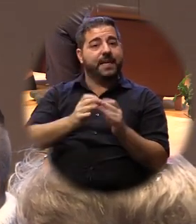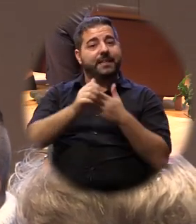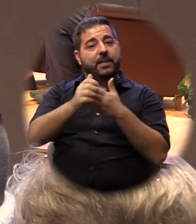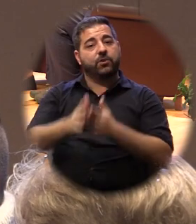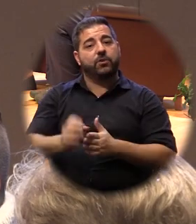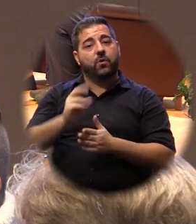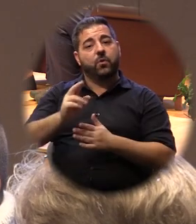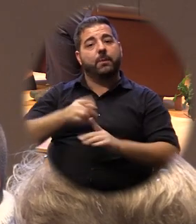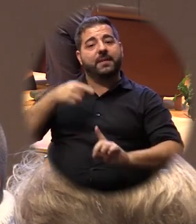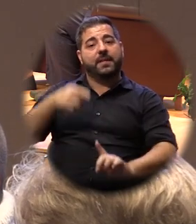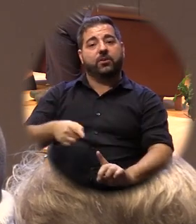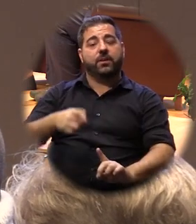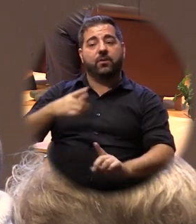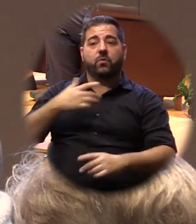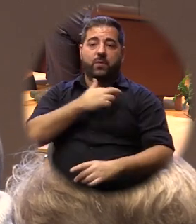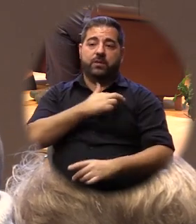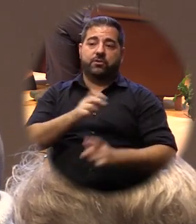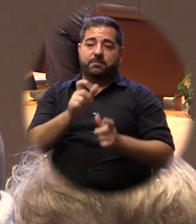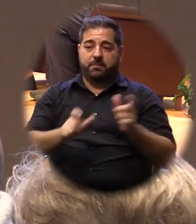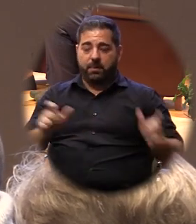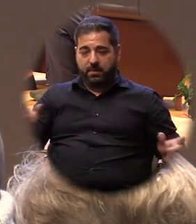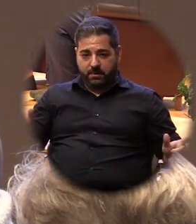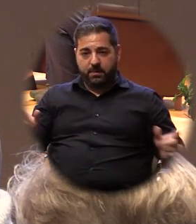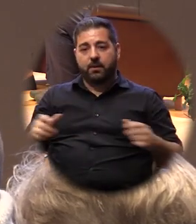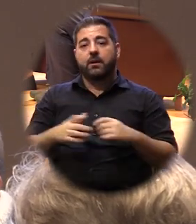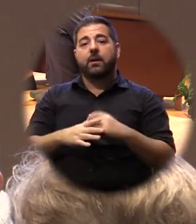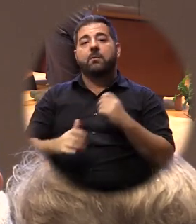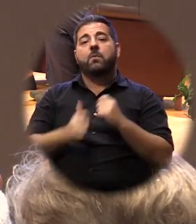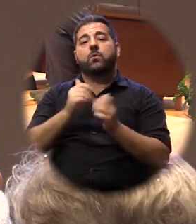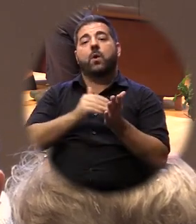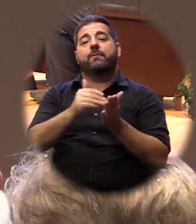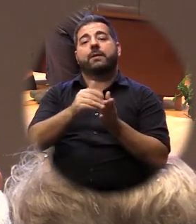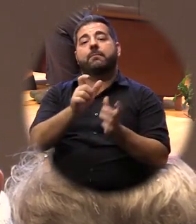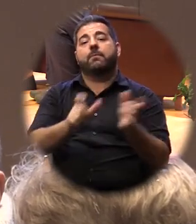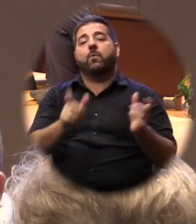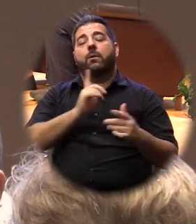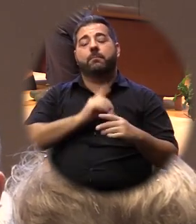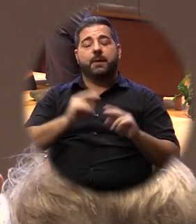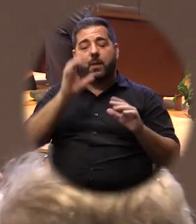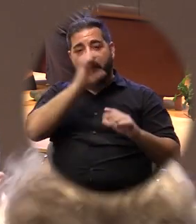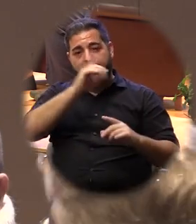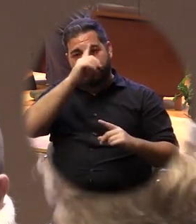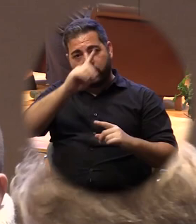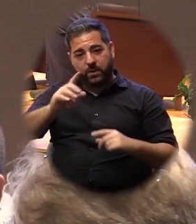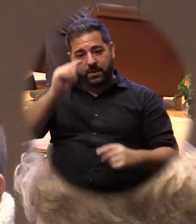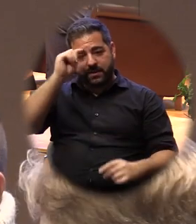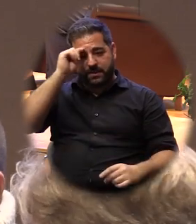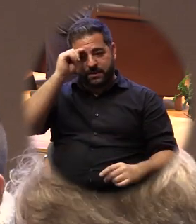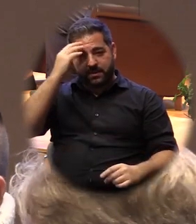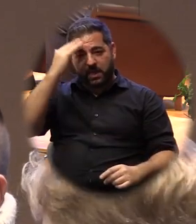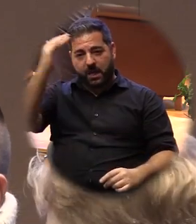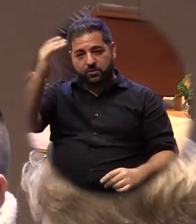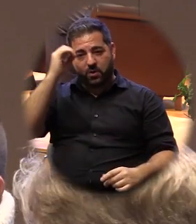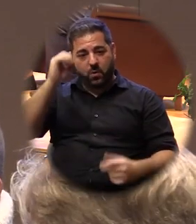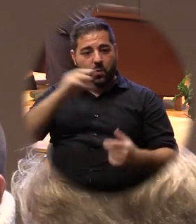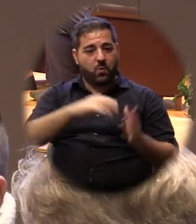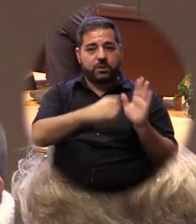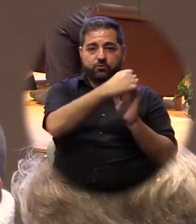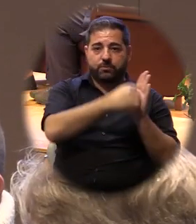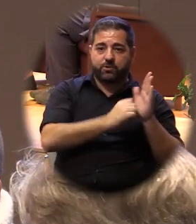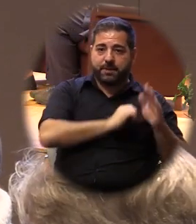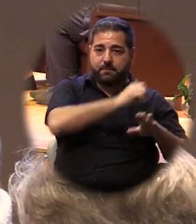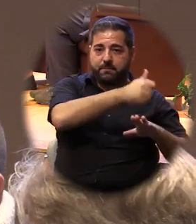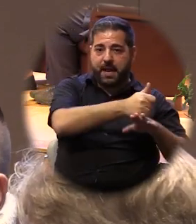talking about particularly religious people, most often folks are going to be looking for a theological or scripturally